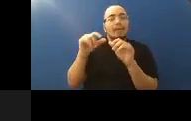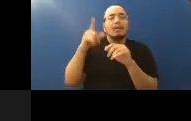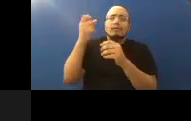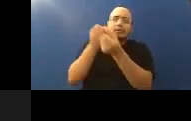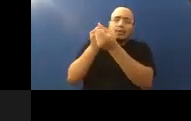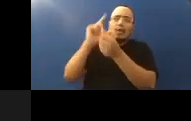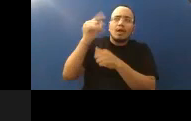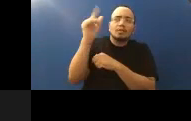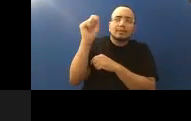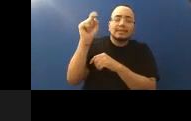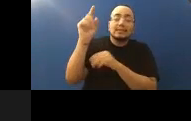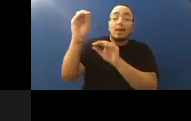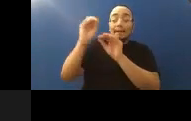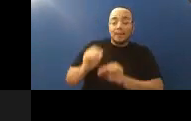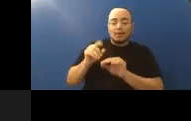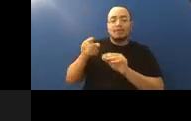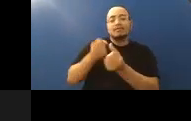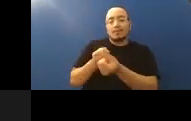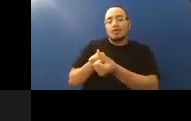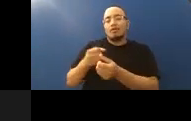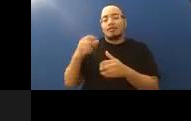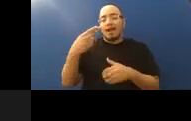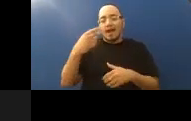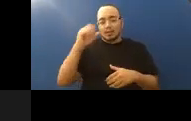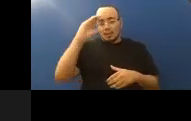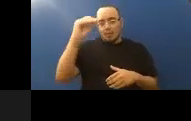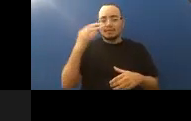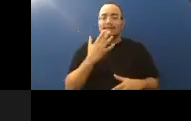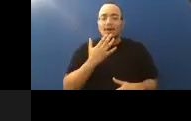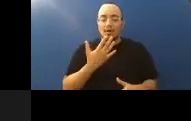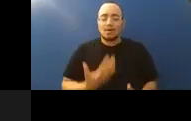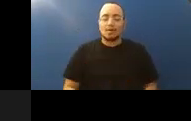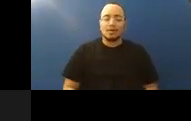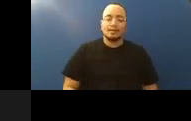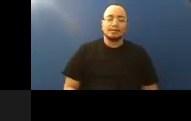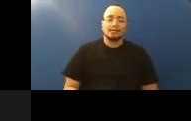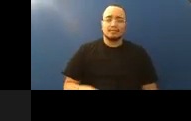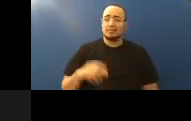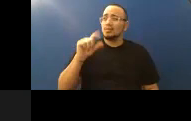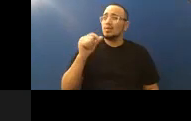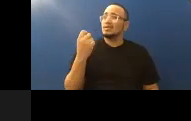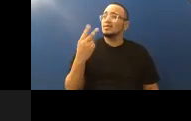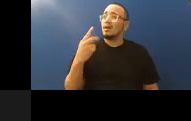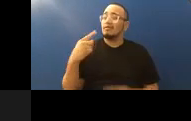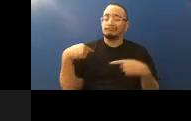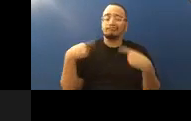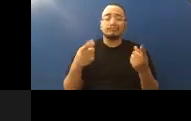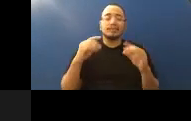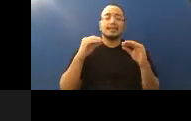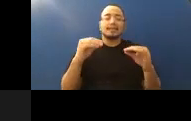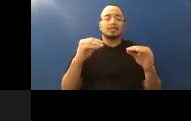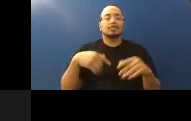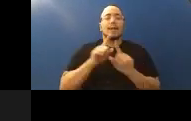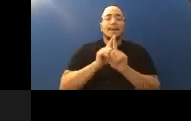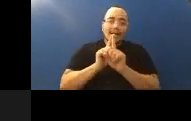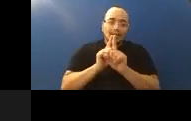young men of color, high school boys of color. And so for the last, since 2012, I've been teaching young men, mentoring them,